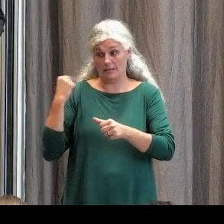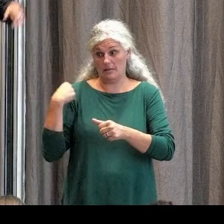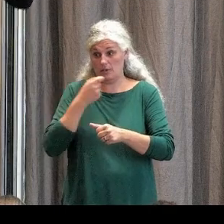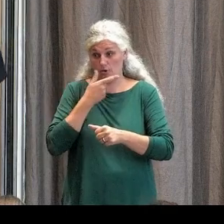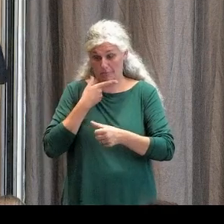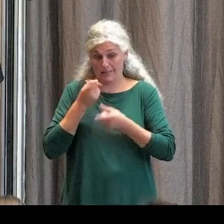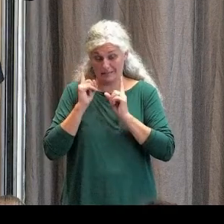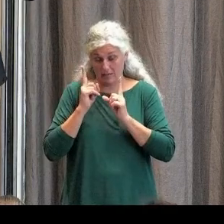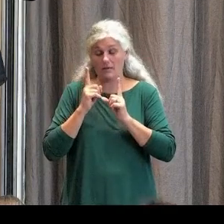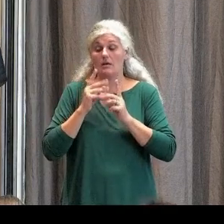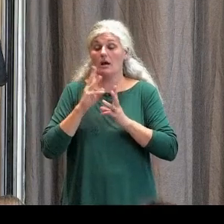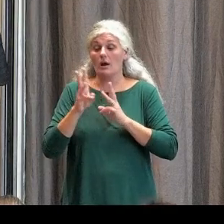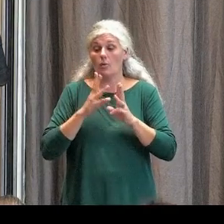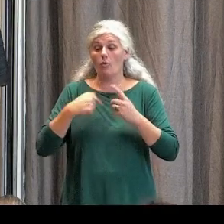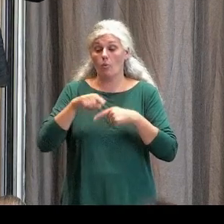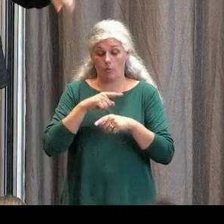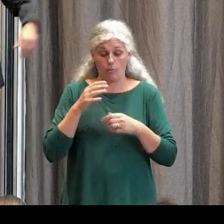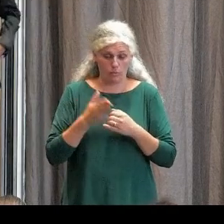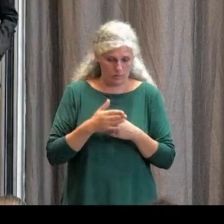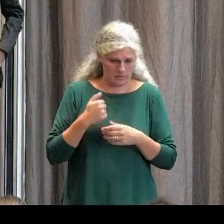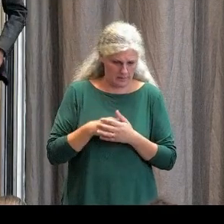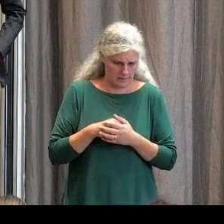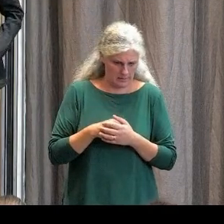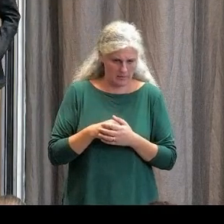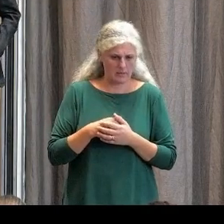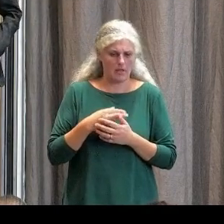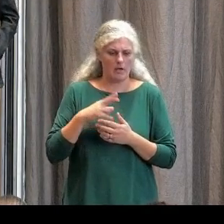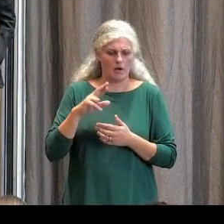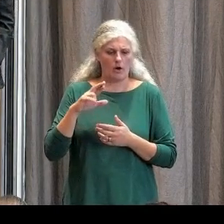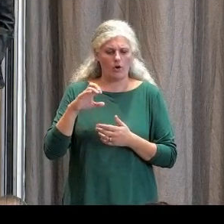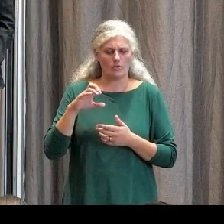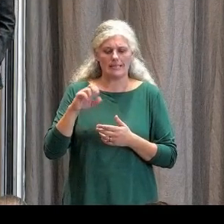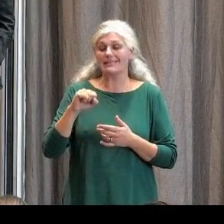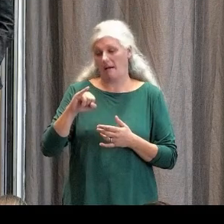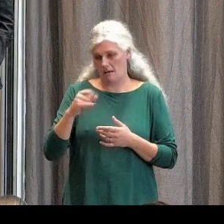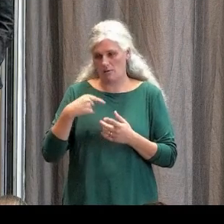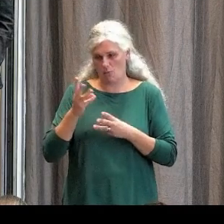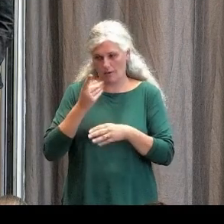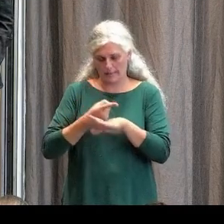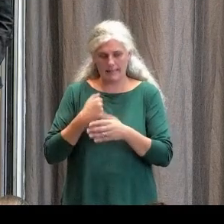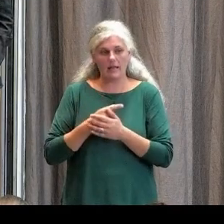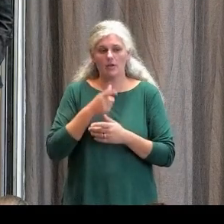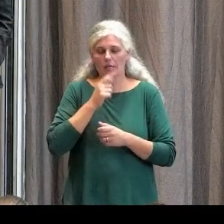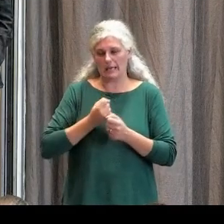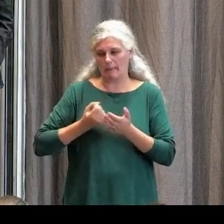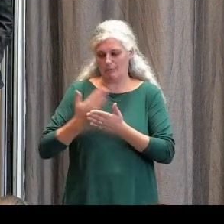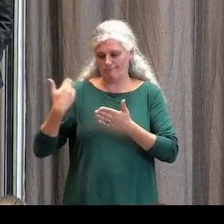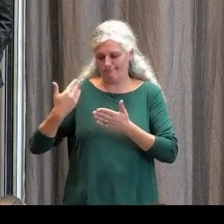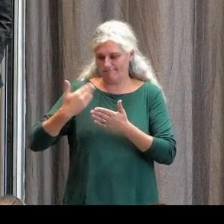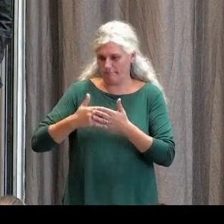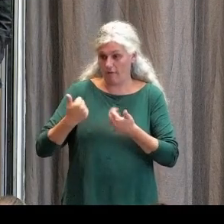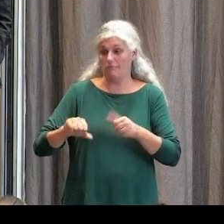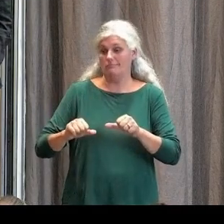Dublin. I work at RCSI, the Royal College of Surgeons. And I'm going to tell you a bit about the journey from that